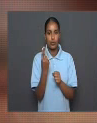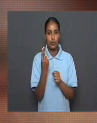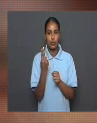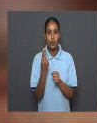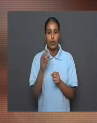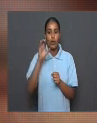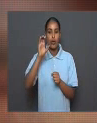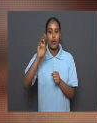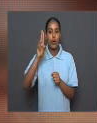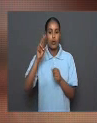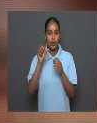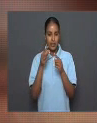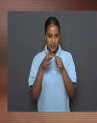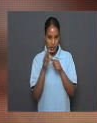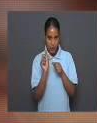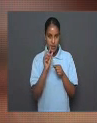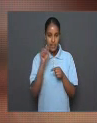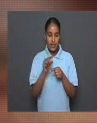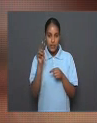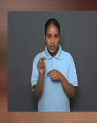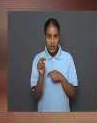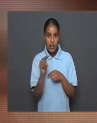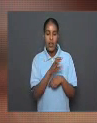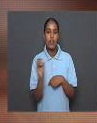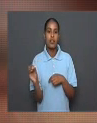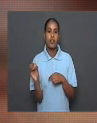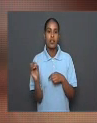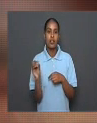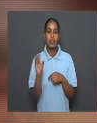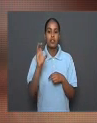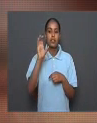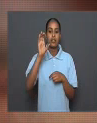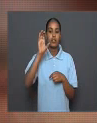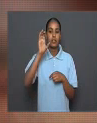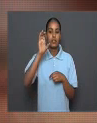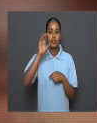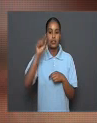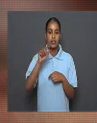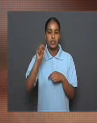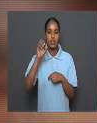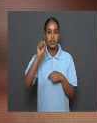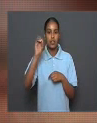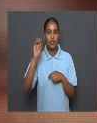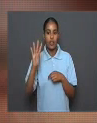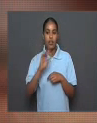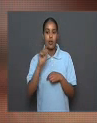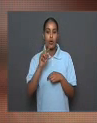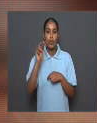of copper, a strip of zinc, and zinc sulfate and copper 2